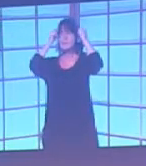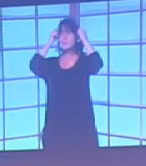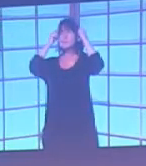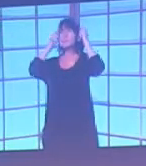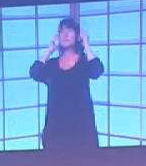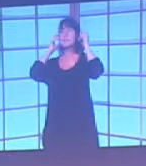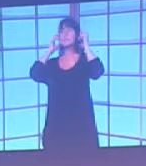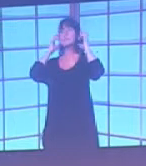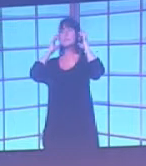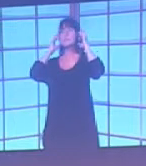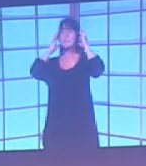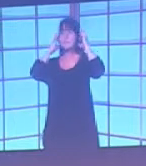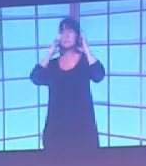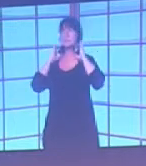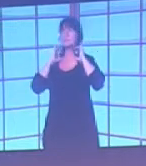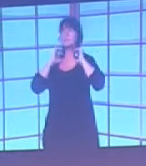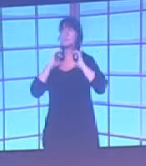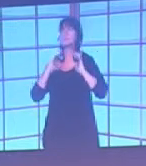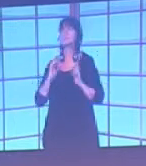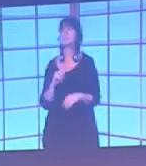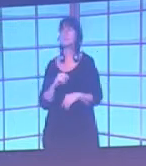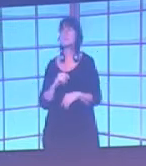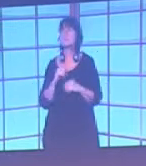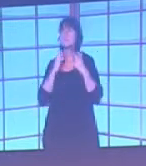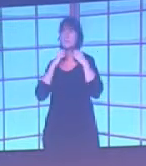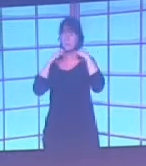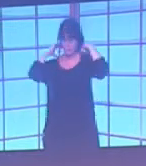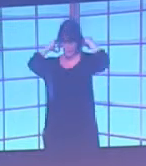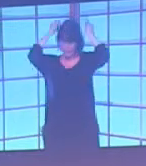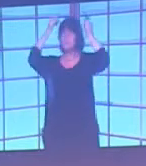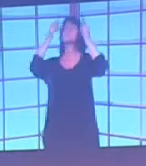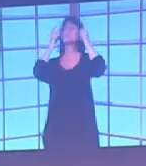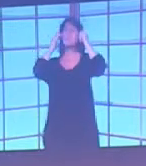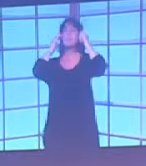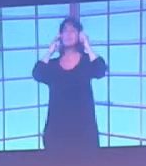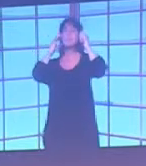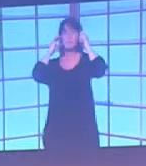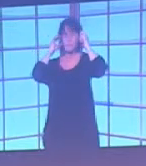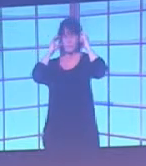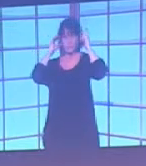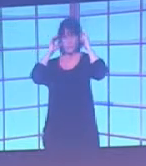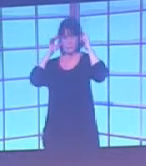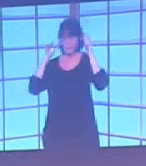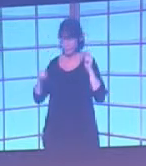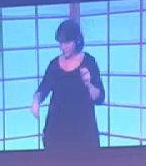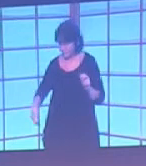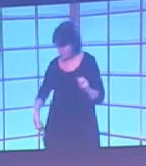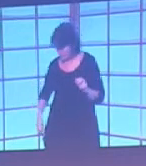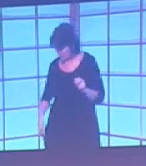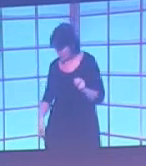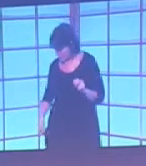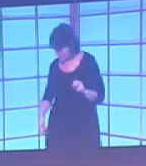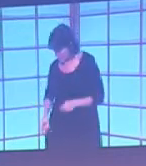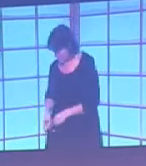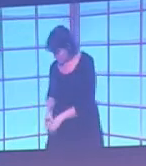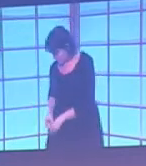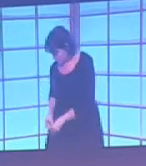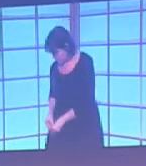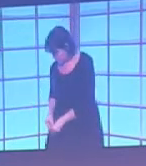Oui, bonjour à tout le monde. Oui, effectivement, pour l'instant, le problème que nous avons, c'est que